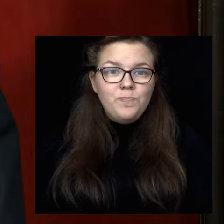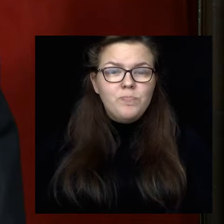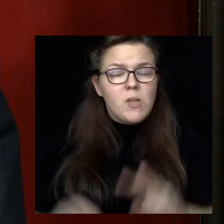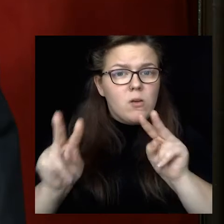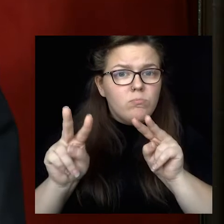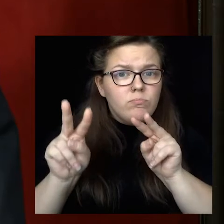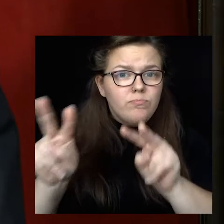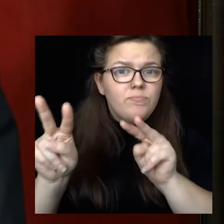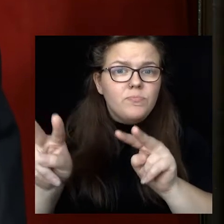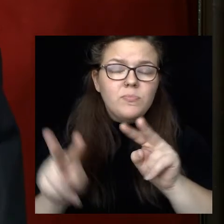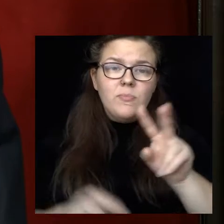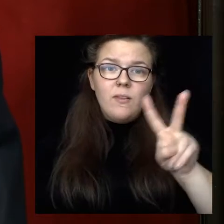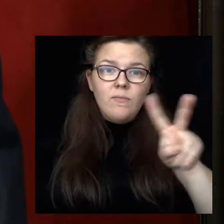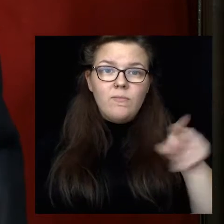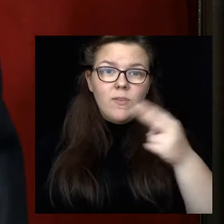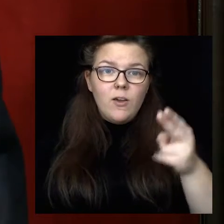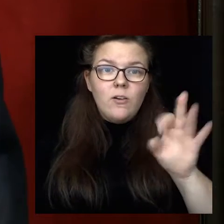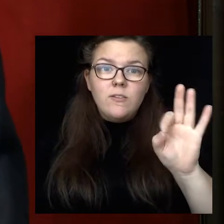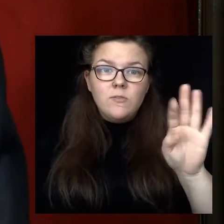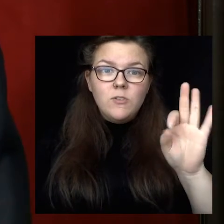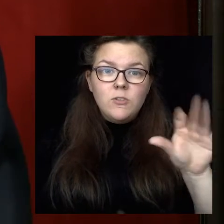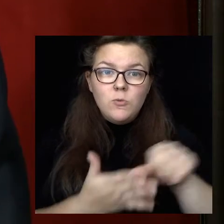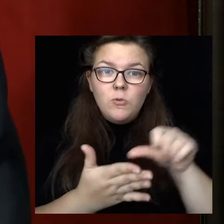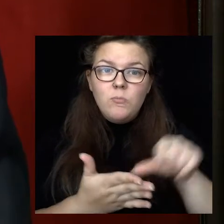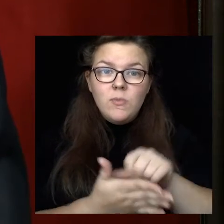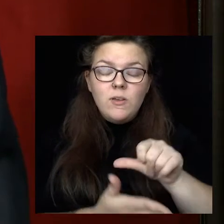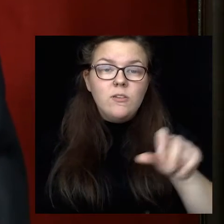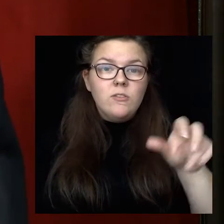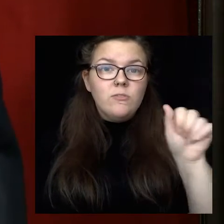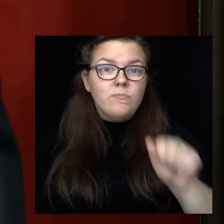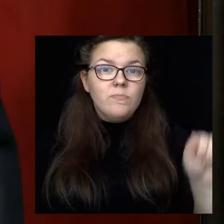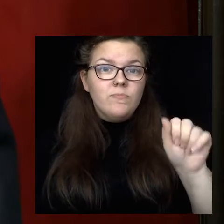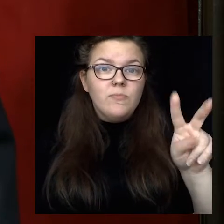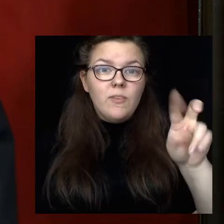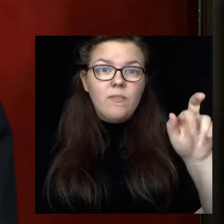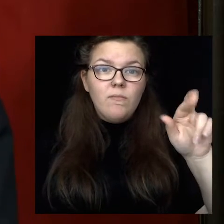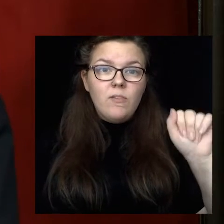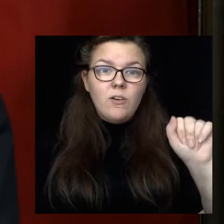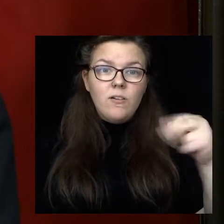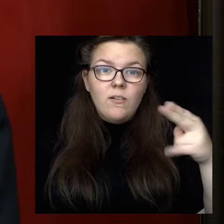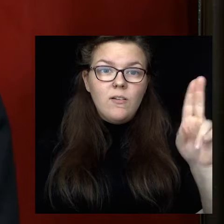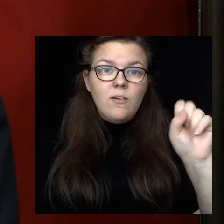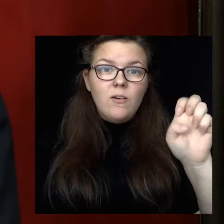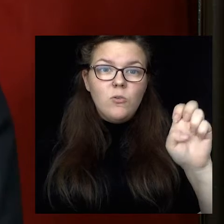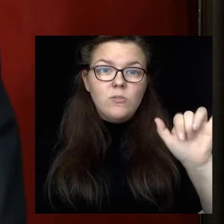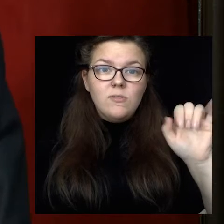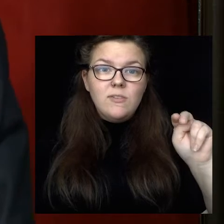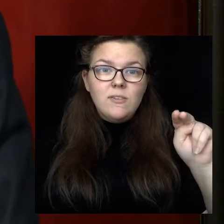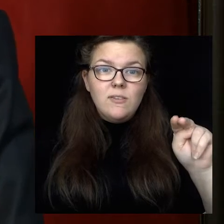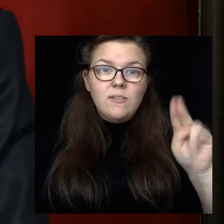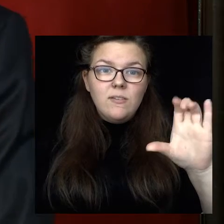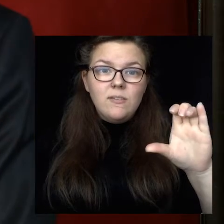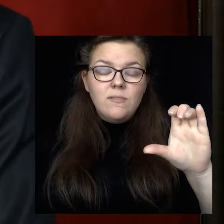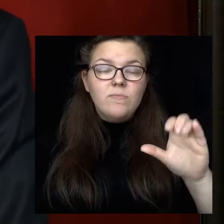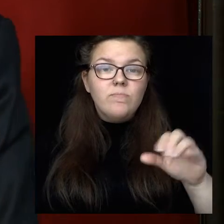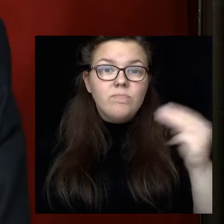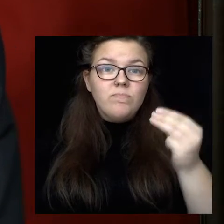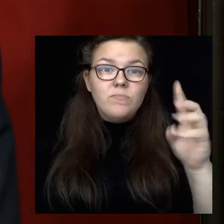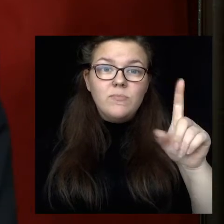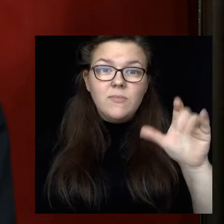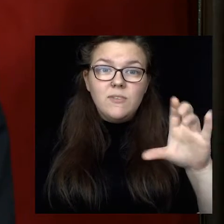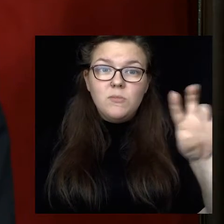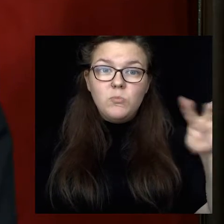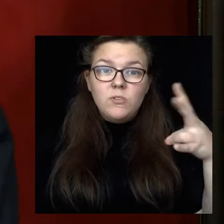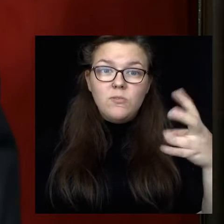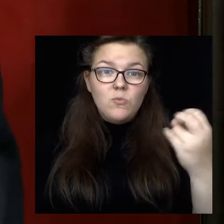Be sure to tune in to Vera House's Facebook page at Vera House Inc. on Monday, December 7th